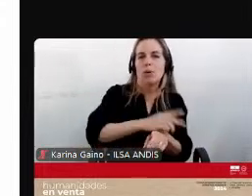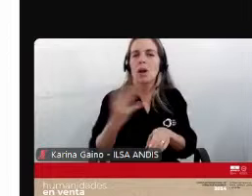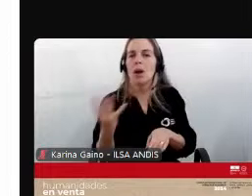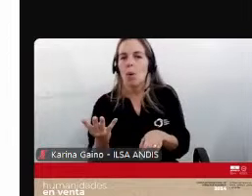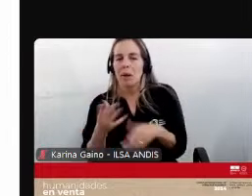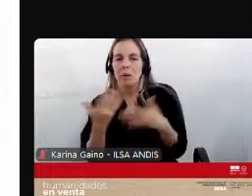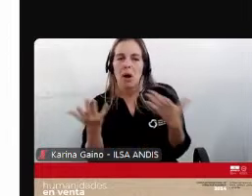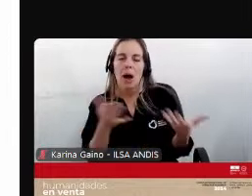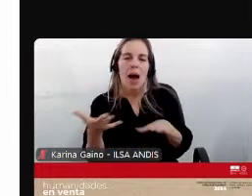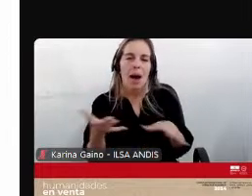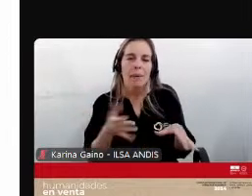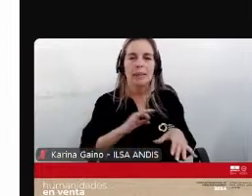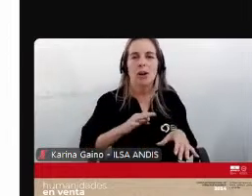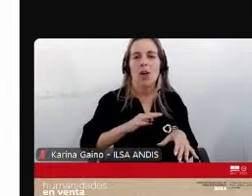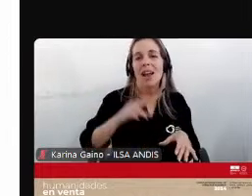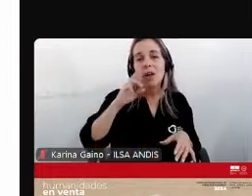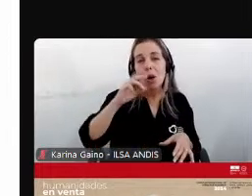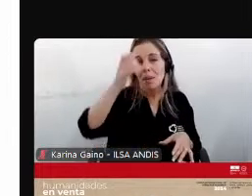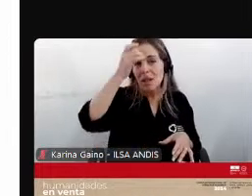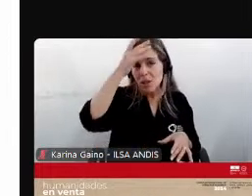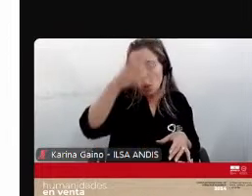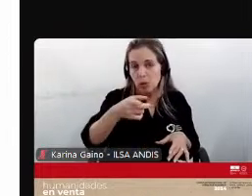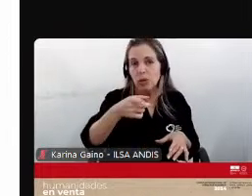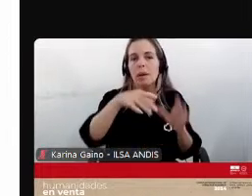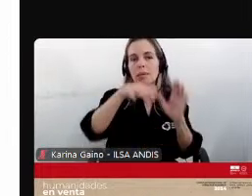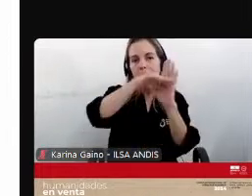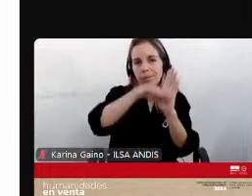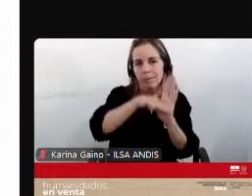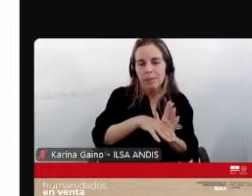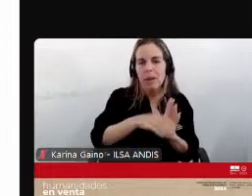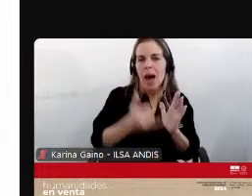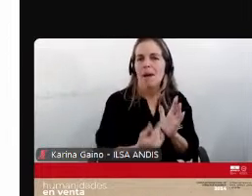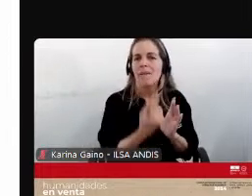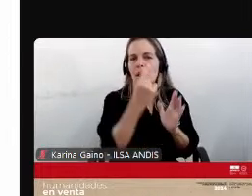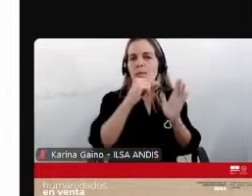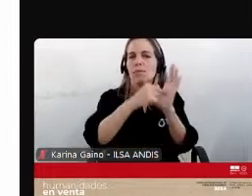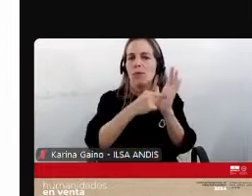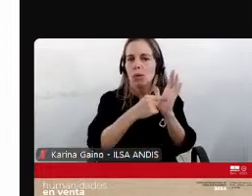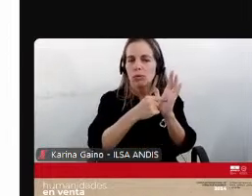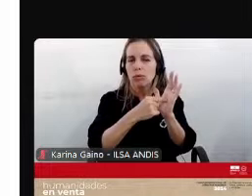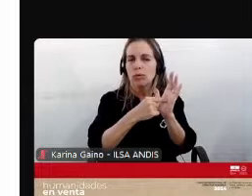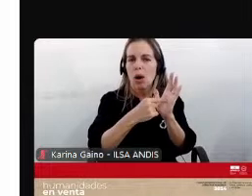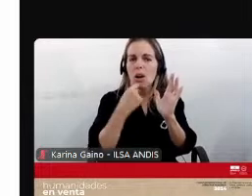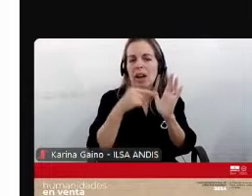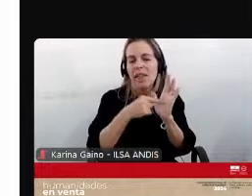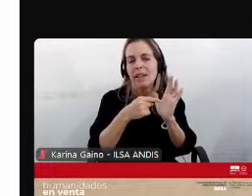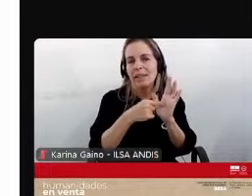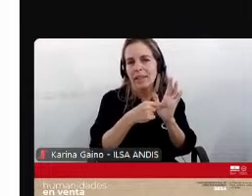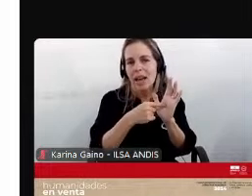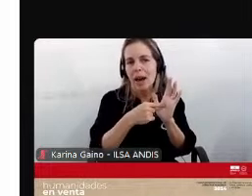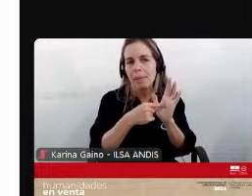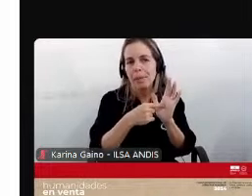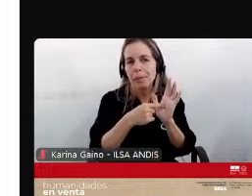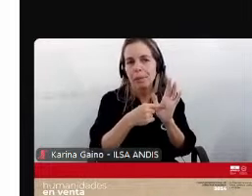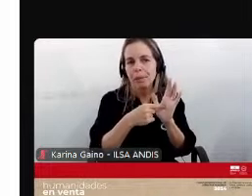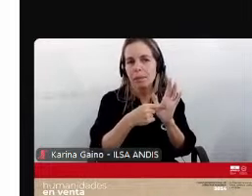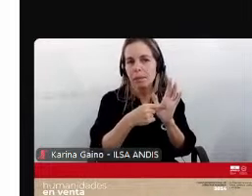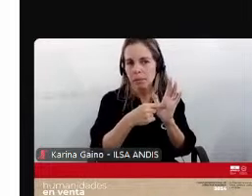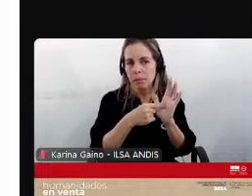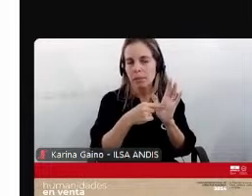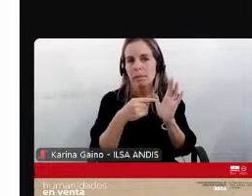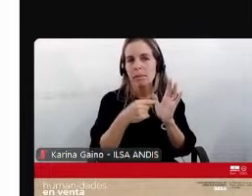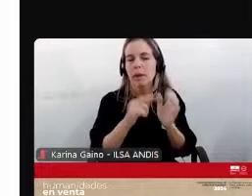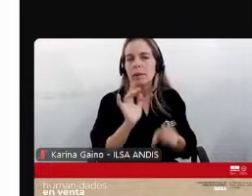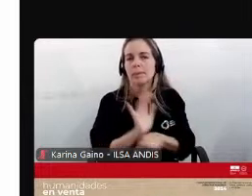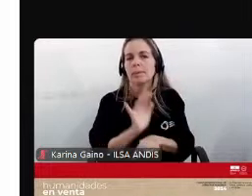ILO indicators, we had an indicator that was the threat of penalty of supernatural